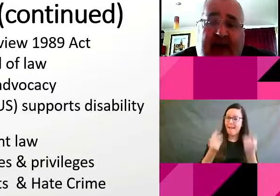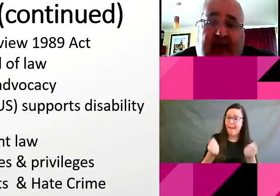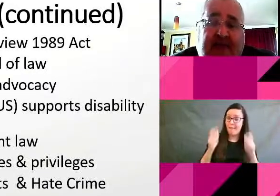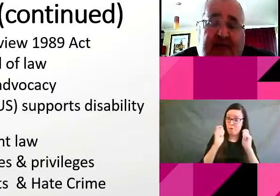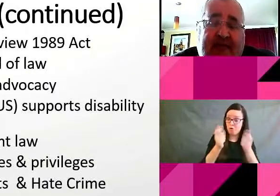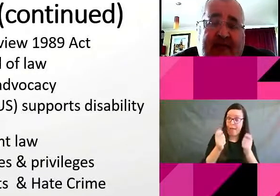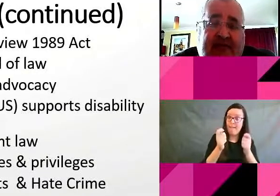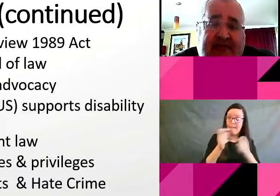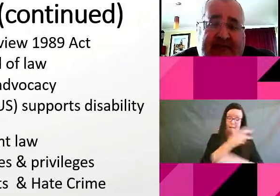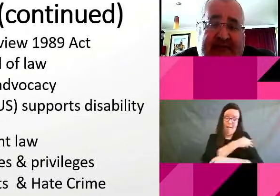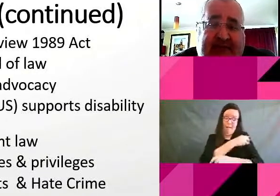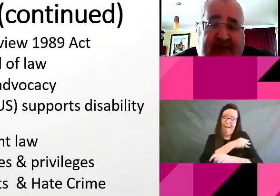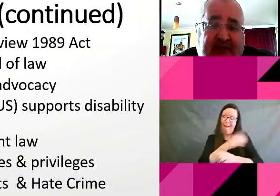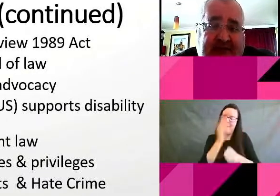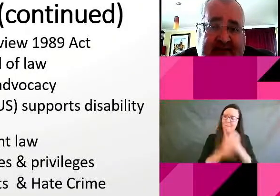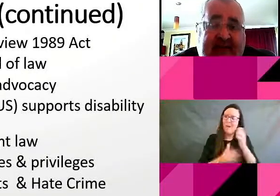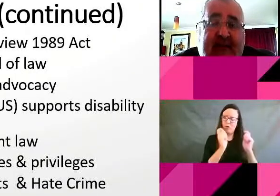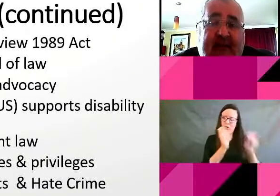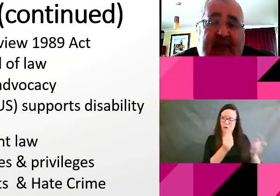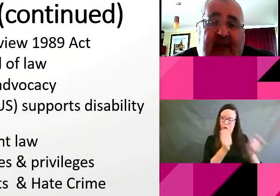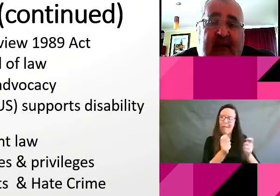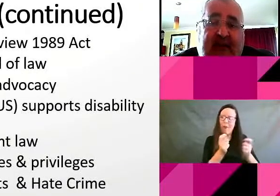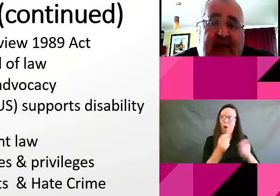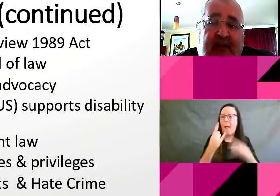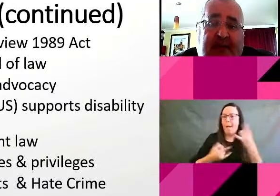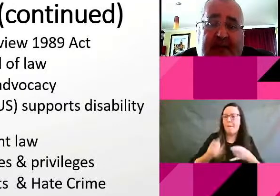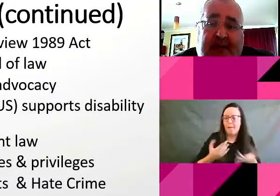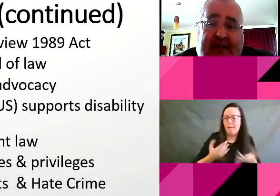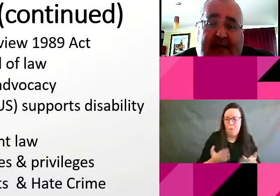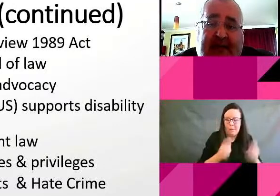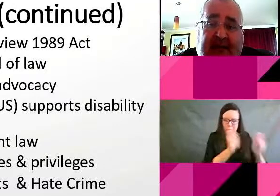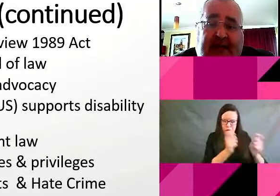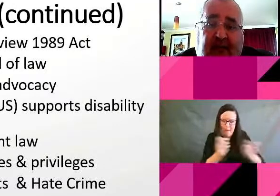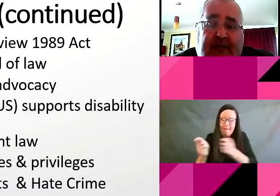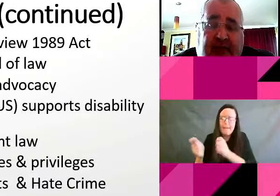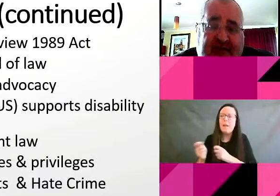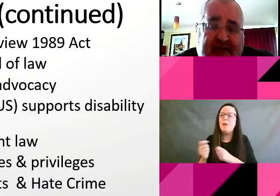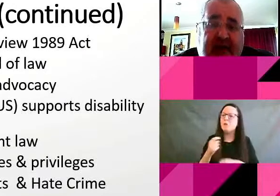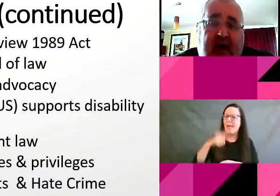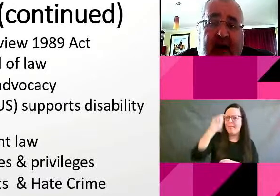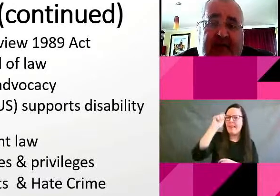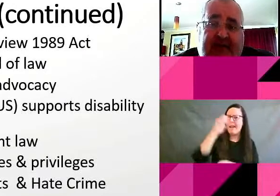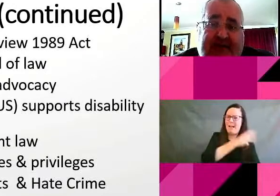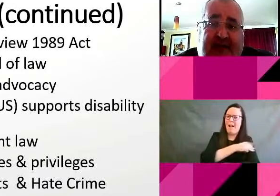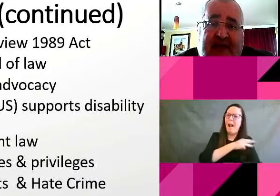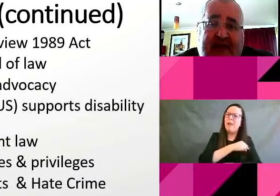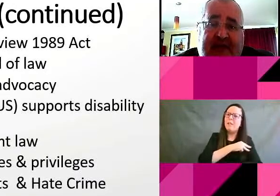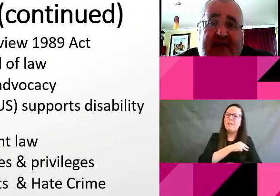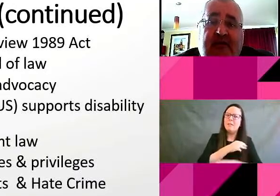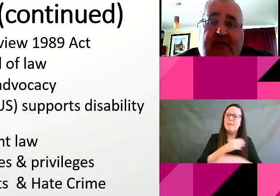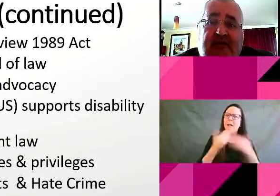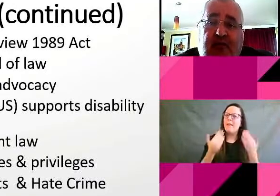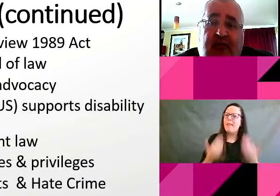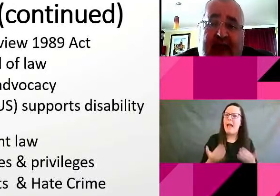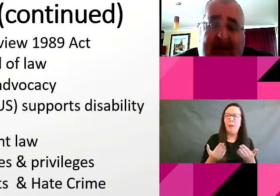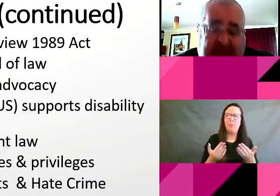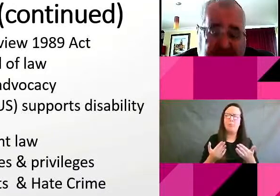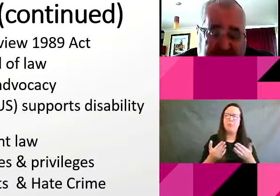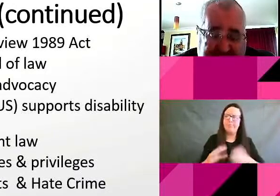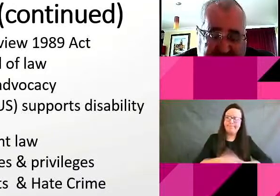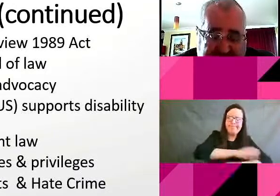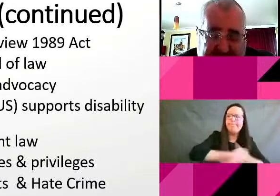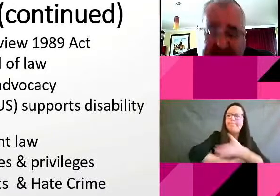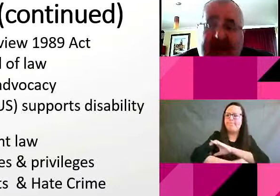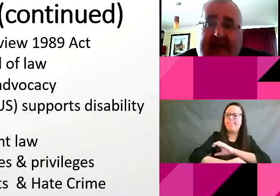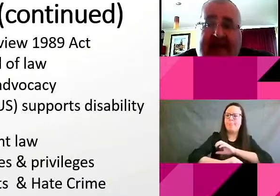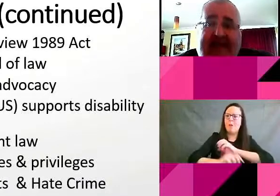say of the criminal justice agencies, the Gardaí are probably at the forefront of responding to hate